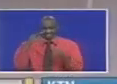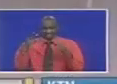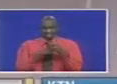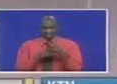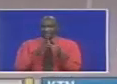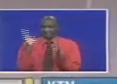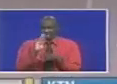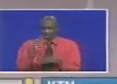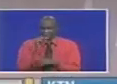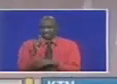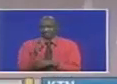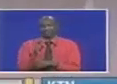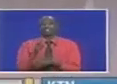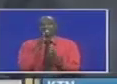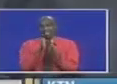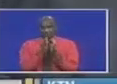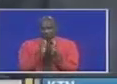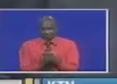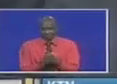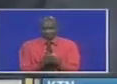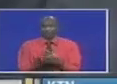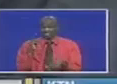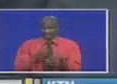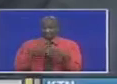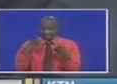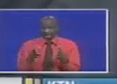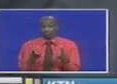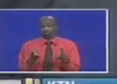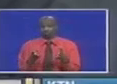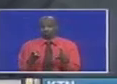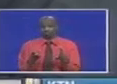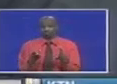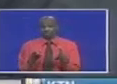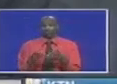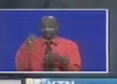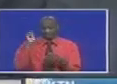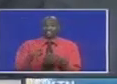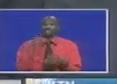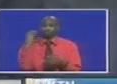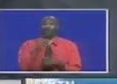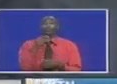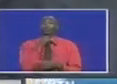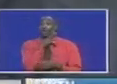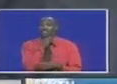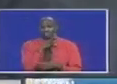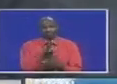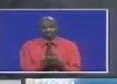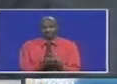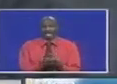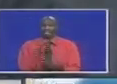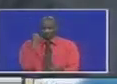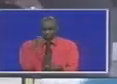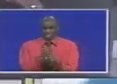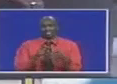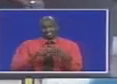shilling standard gauge railway. There comes a time and an hour when we must stop the noise and work